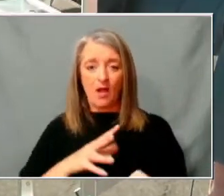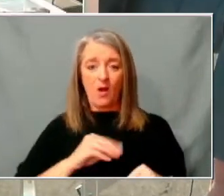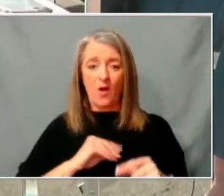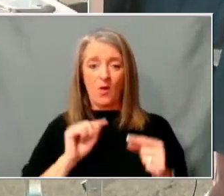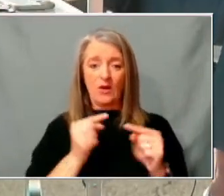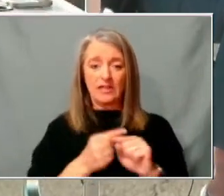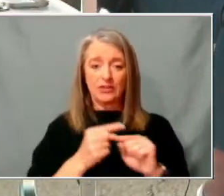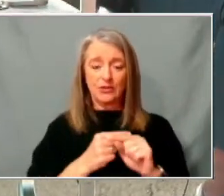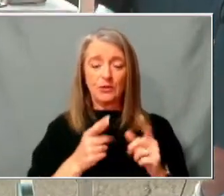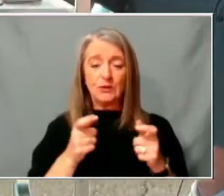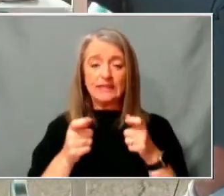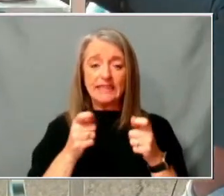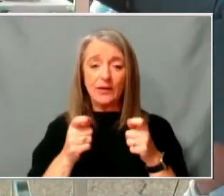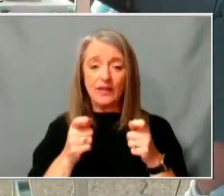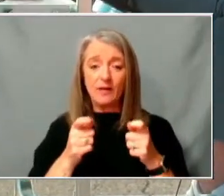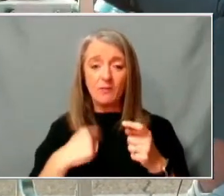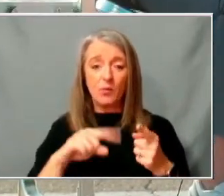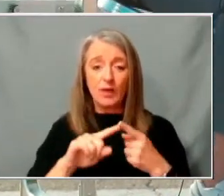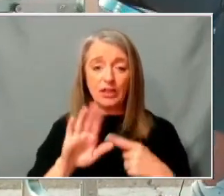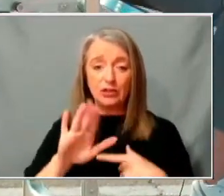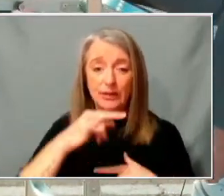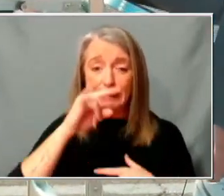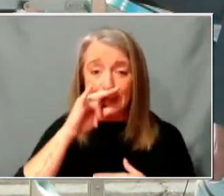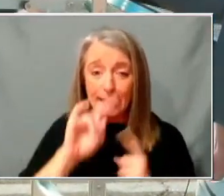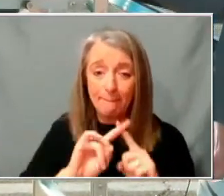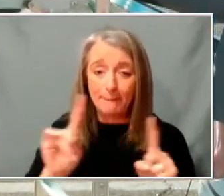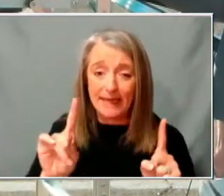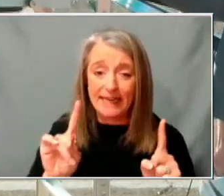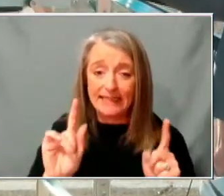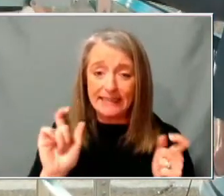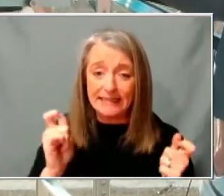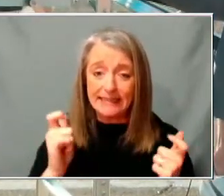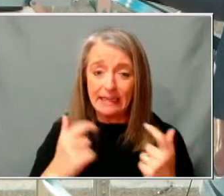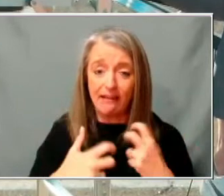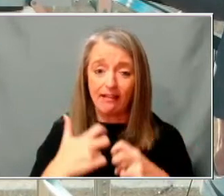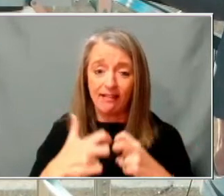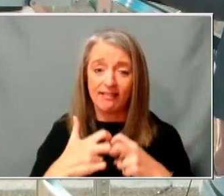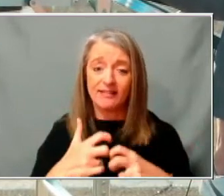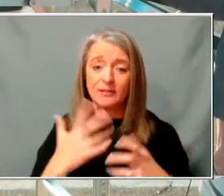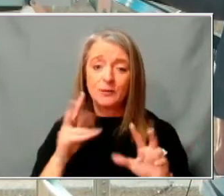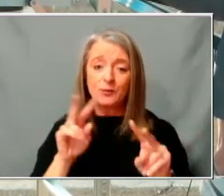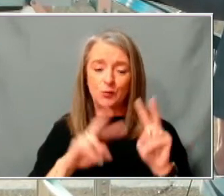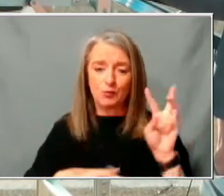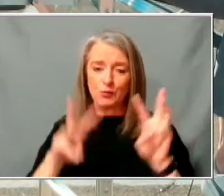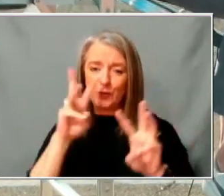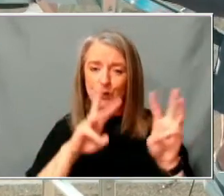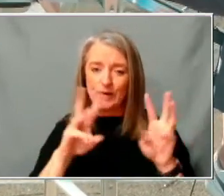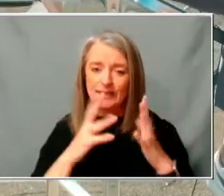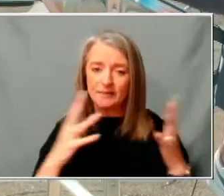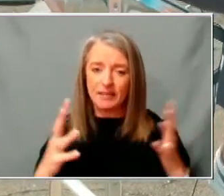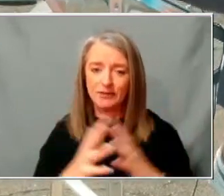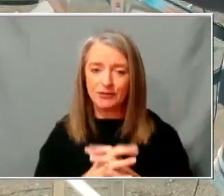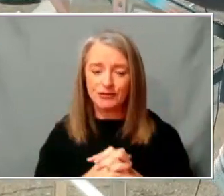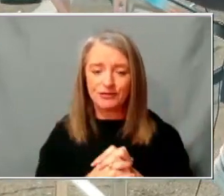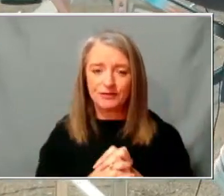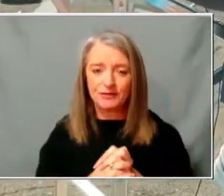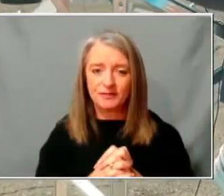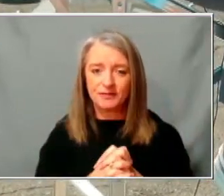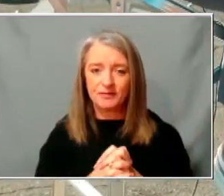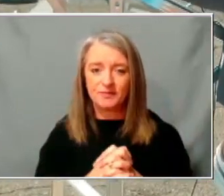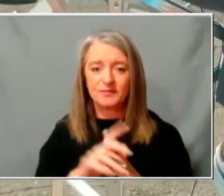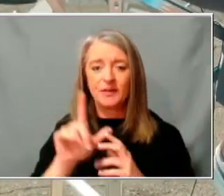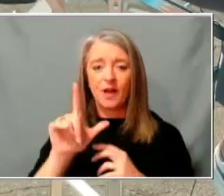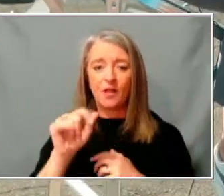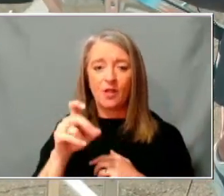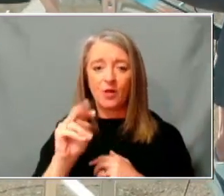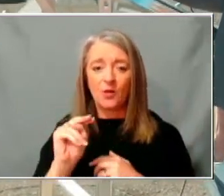It's not a big deal. But when it's your kid, it's different. It's a bigger deal. Yeah, you worry about it, and you want to make sure that you get the best care possible. Absolutely. Lauren, I know that's how you